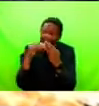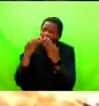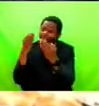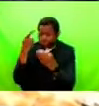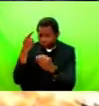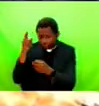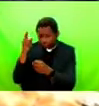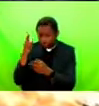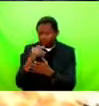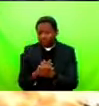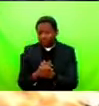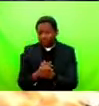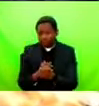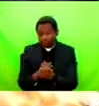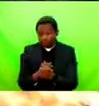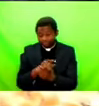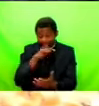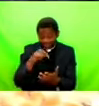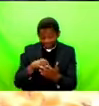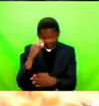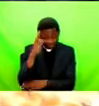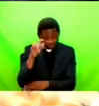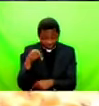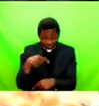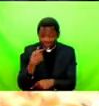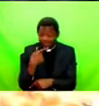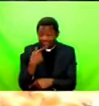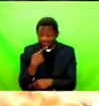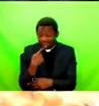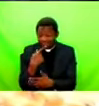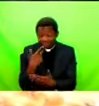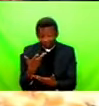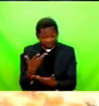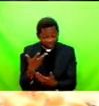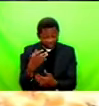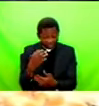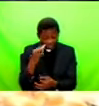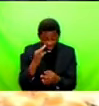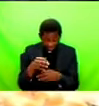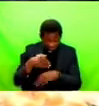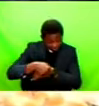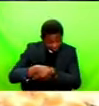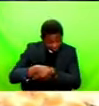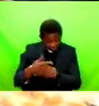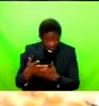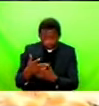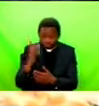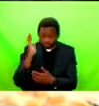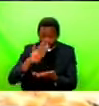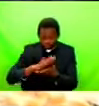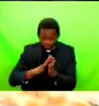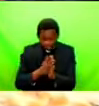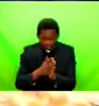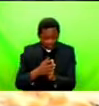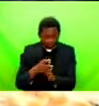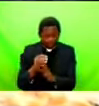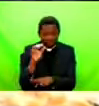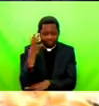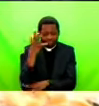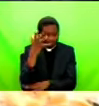emao. Ewiye osi. Se edua na joa. Ubeye jafedum edi